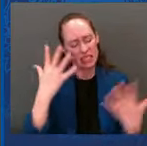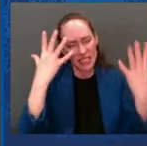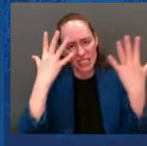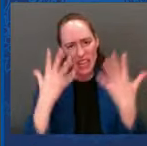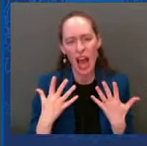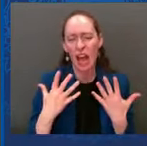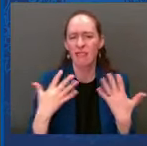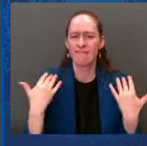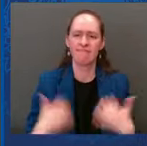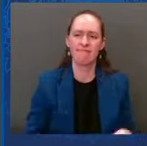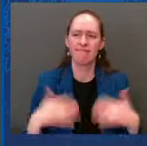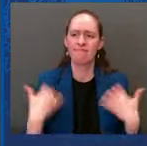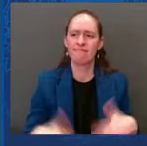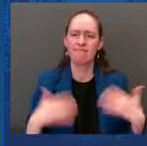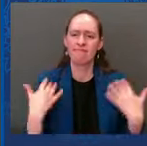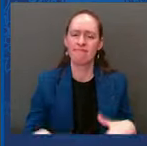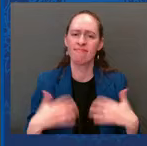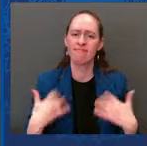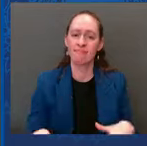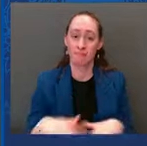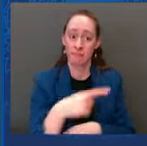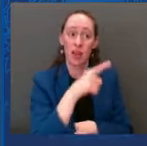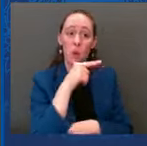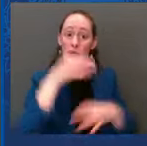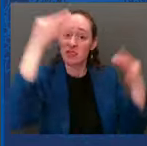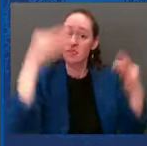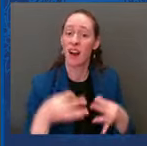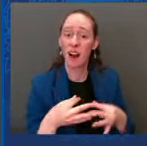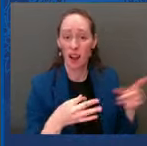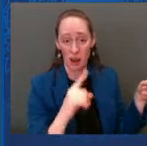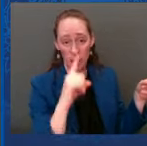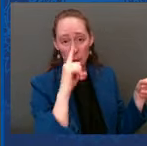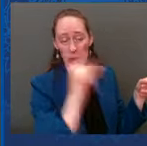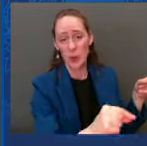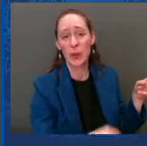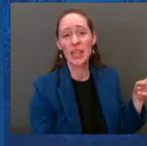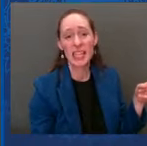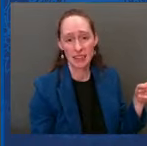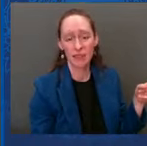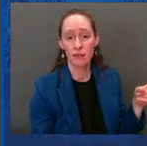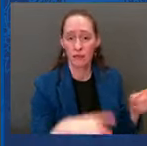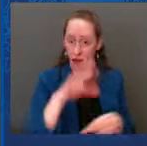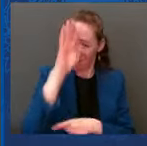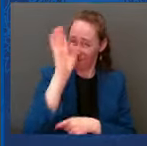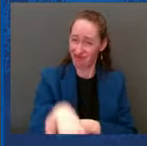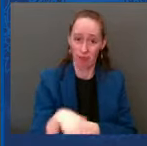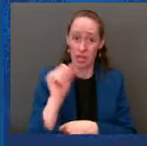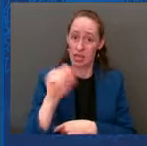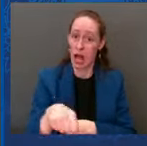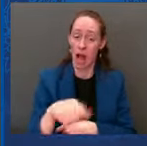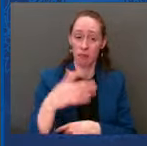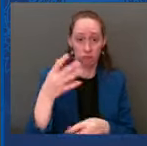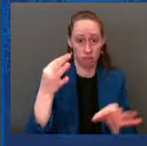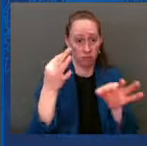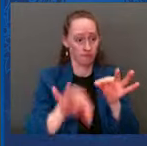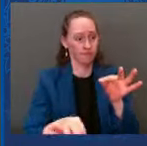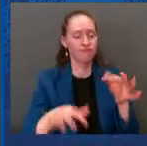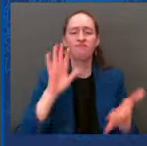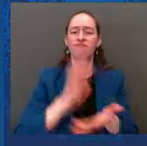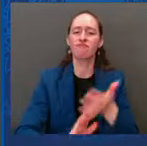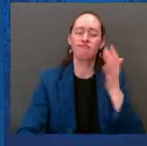word. It's simple. If Russia stopped invading Ukraine, it would end the war.